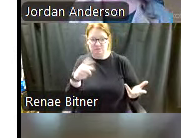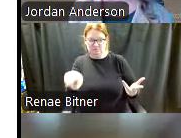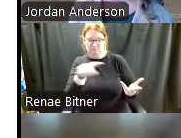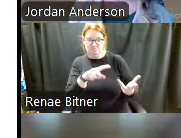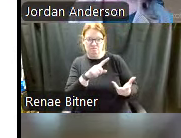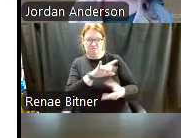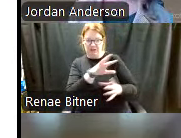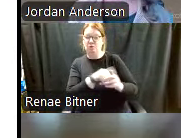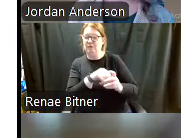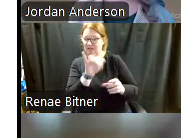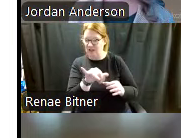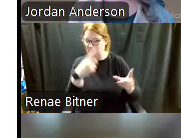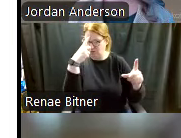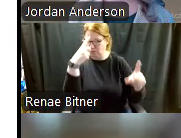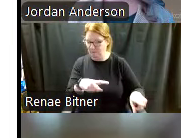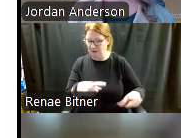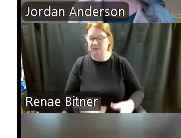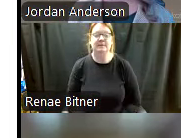So,